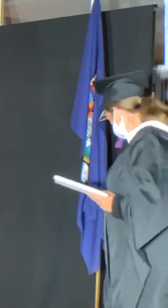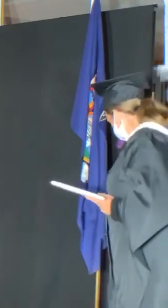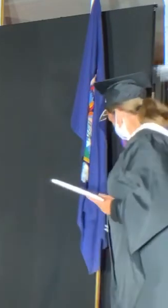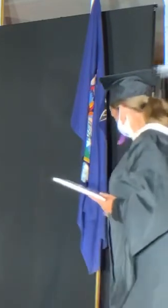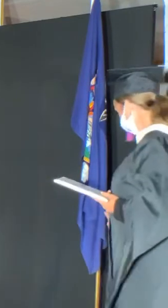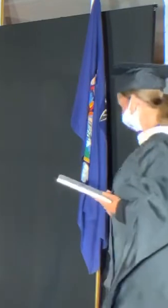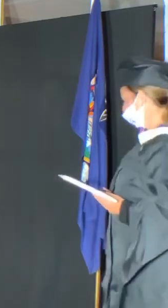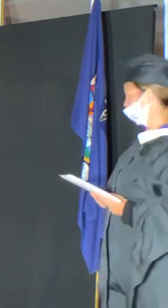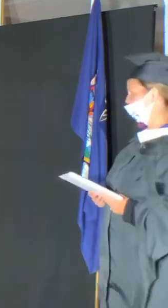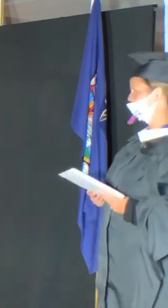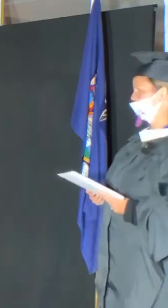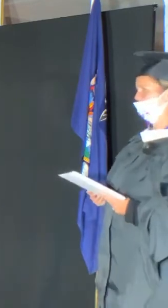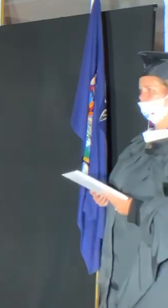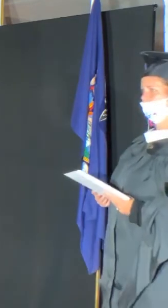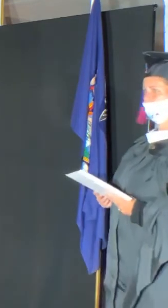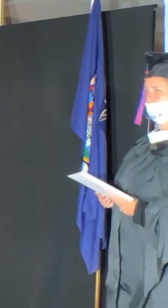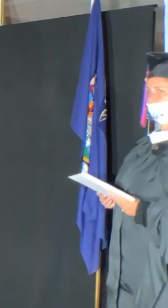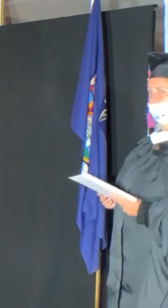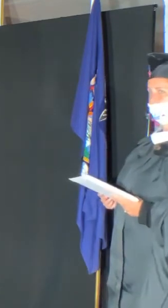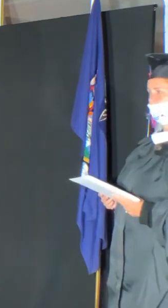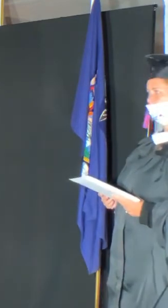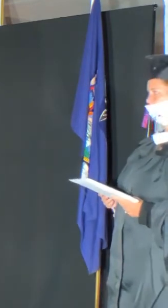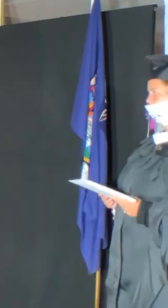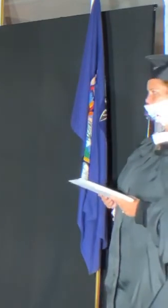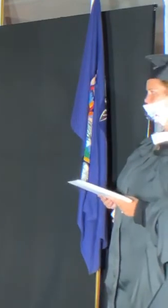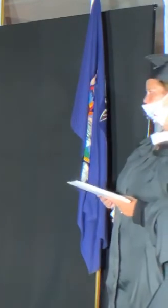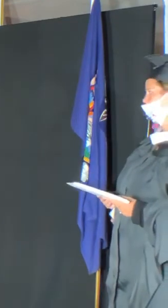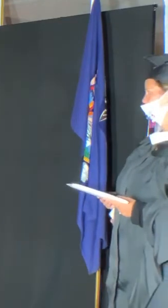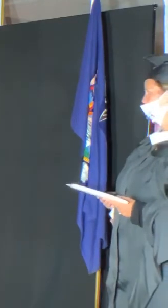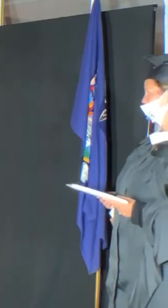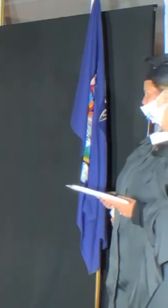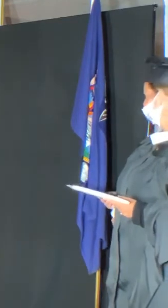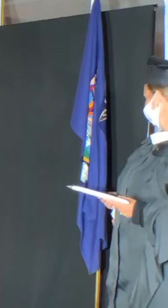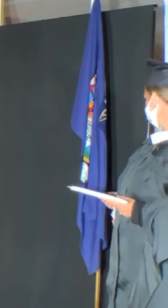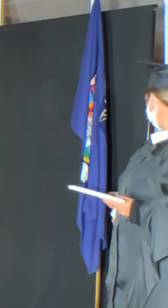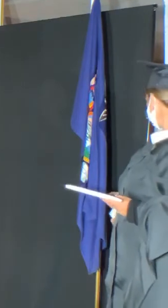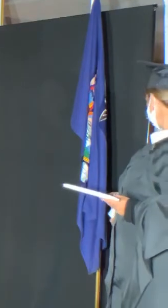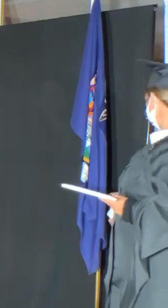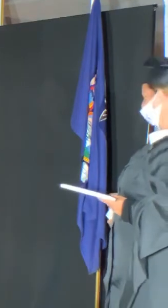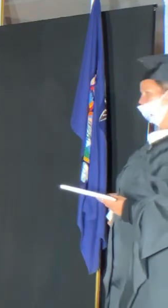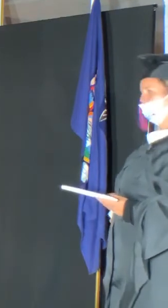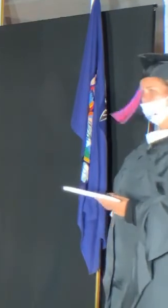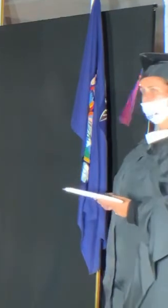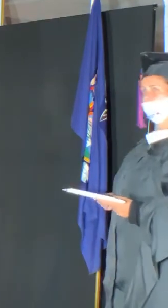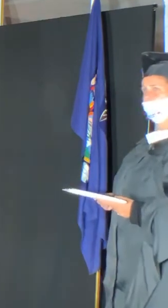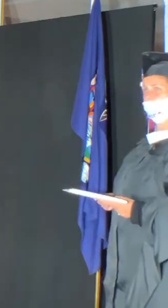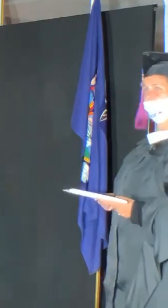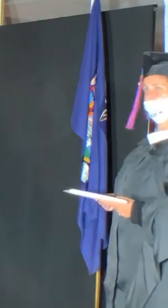Nicholson.